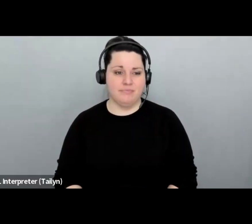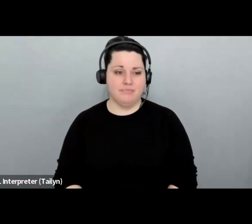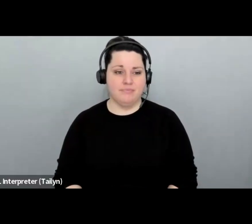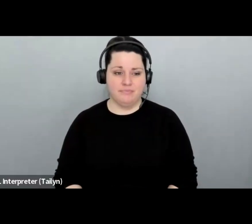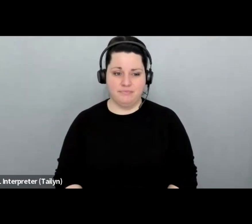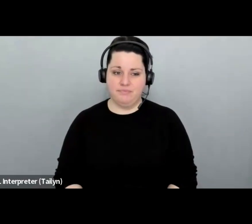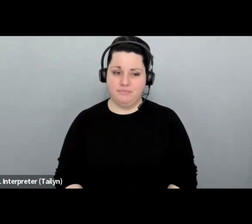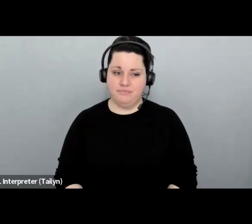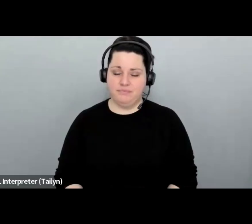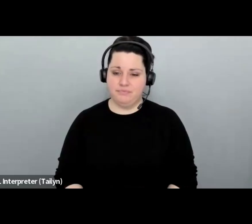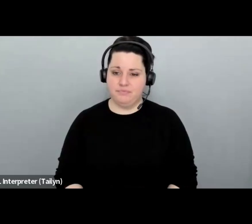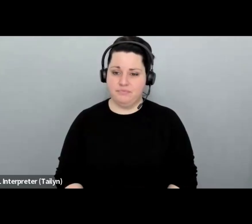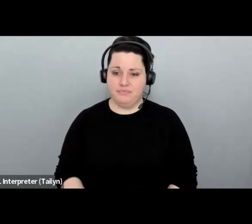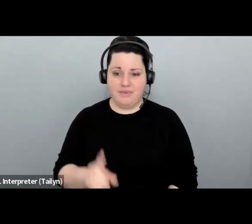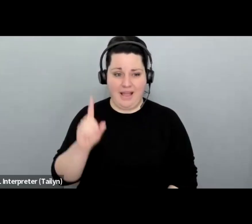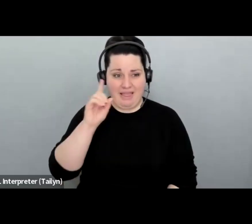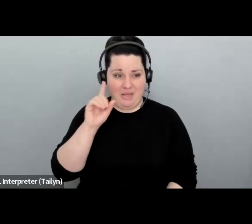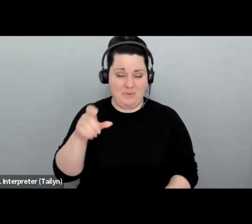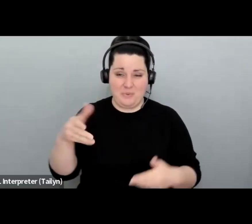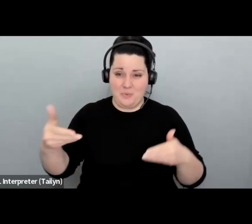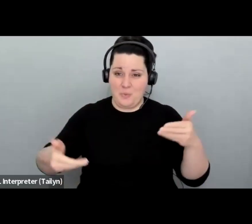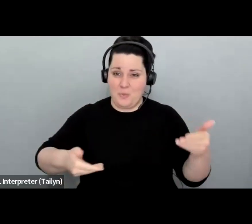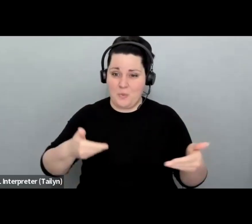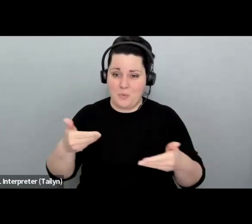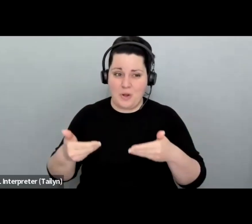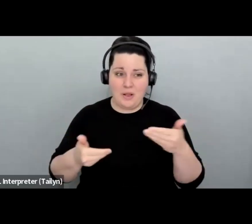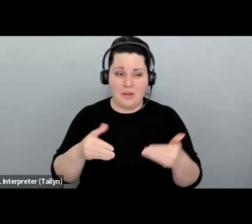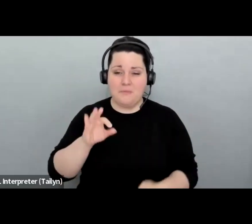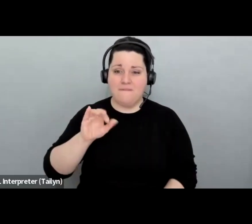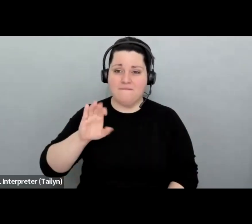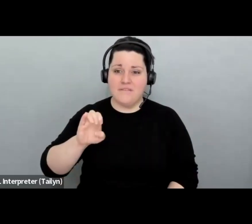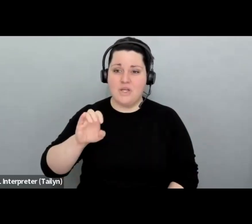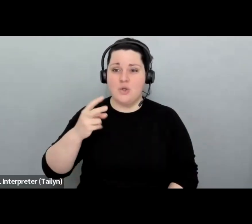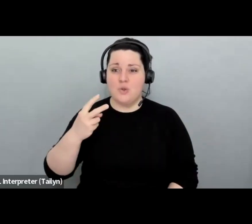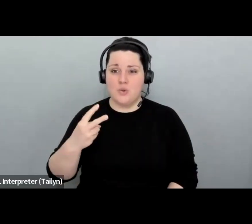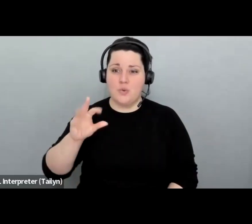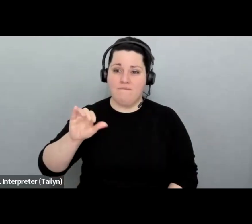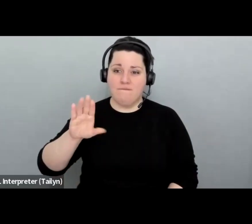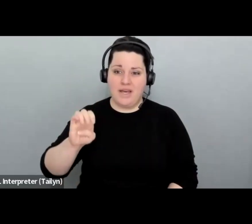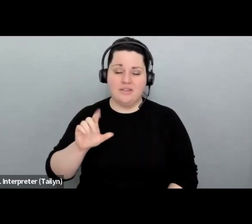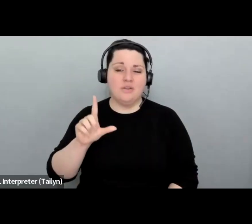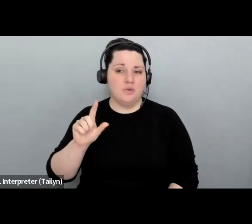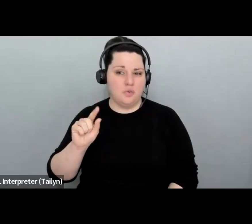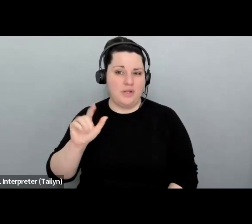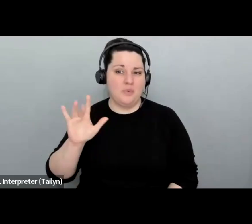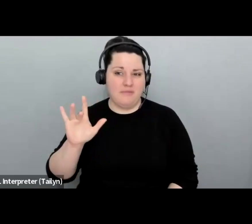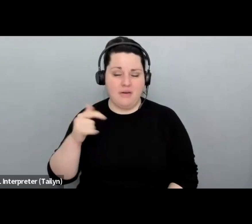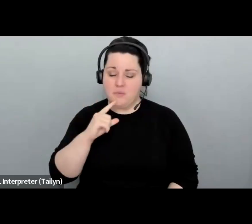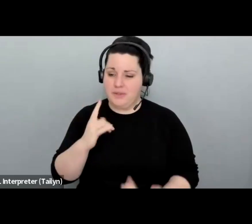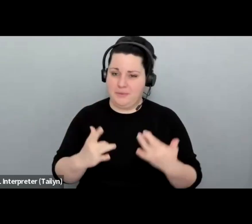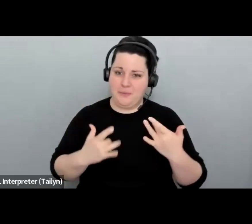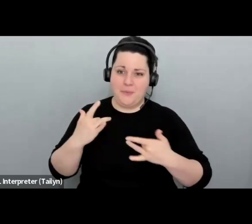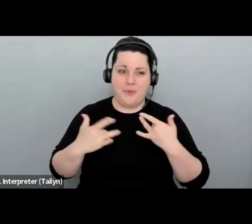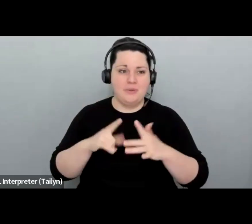So I think with that, a huge welcome to Face-to-Face 2025. We are absolutely thrilled to be kicking off